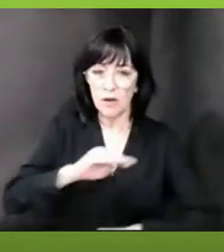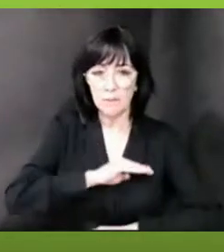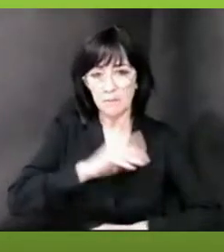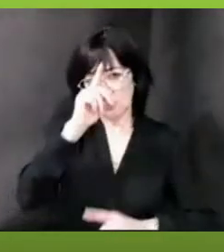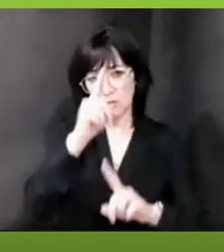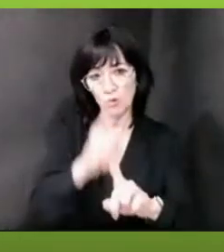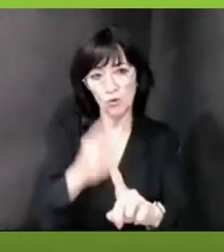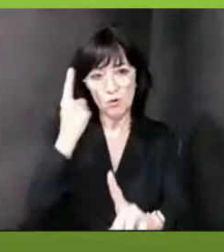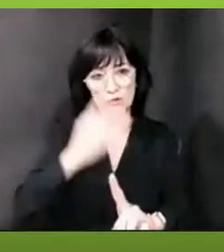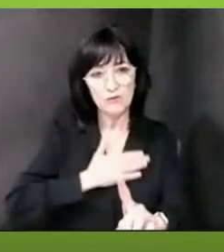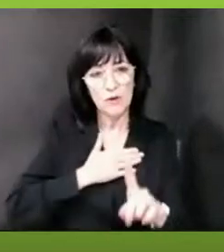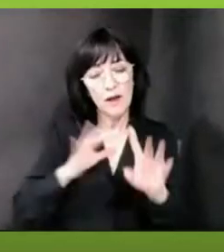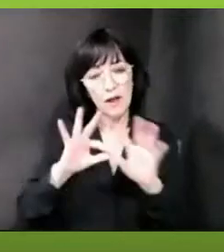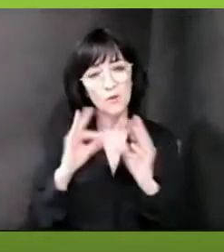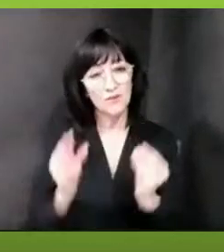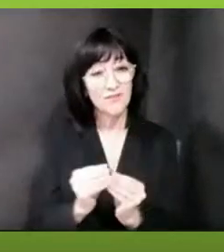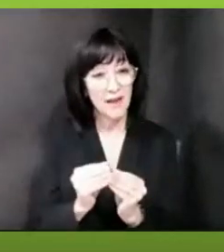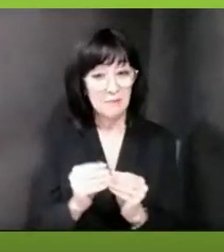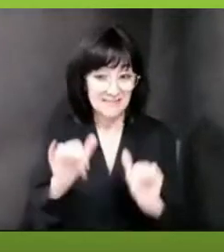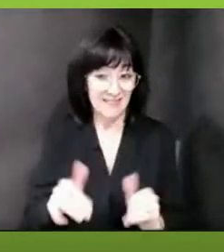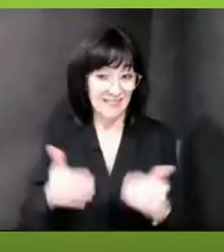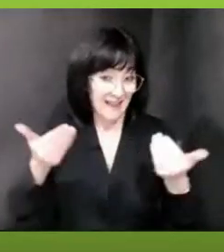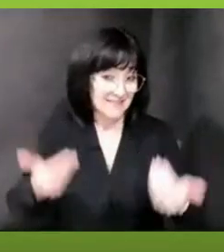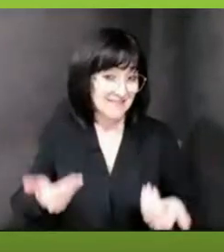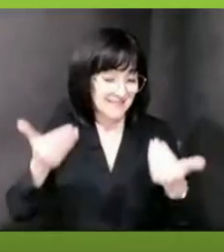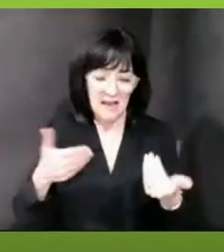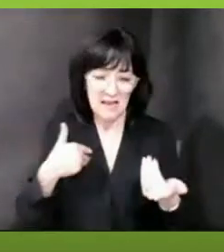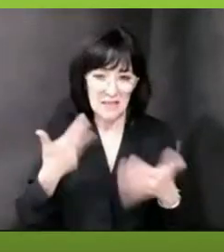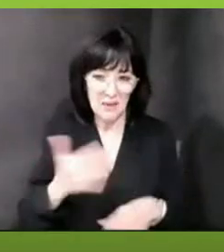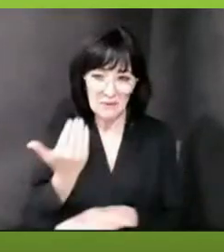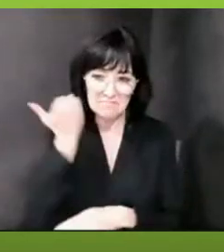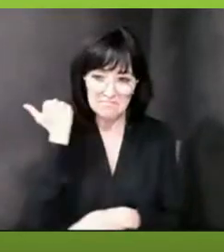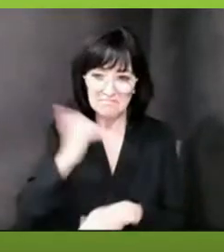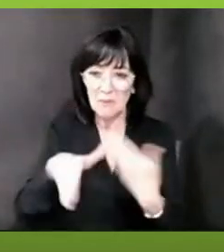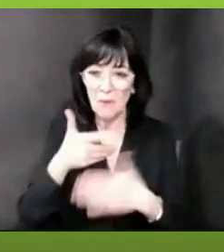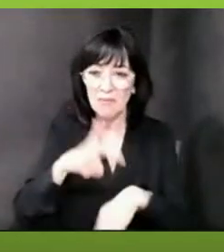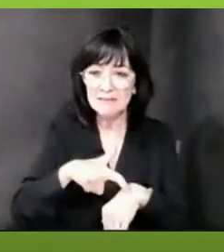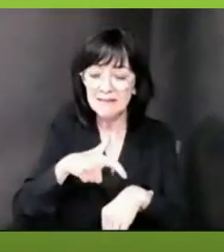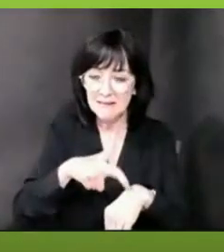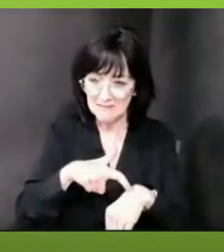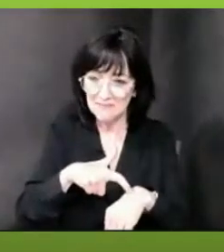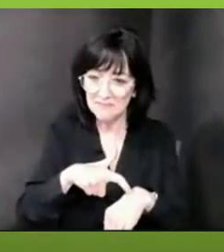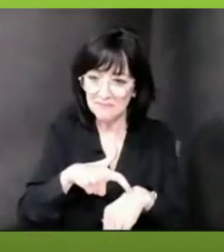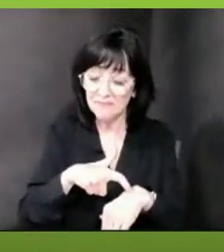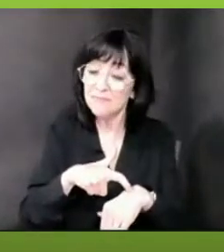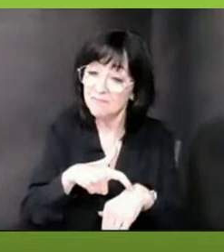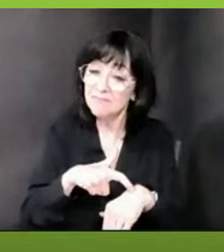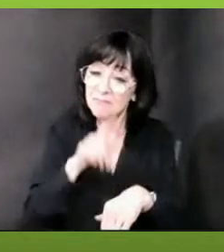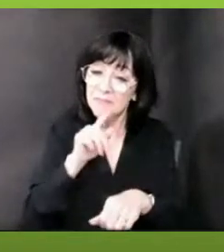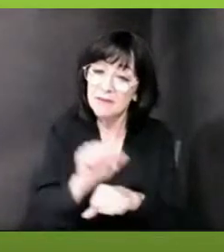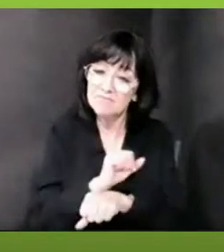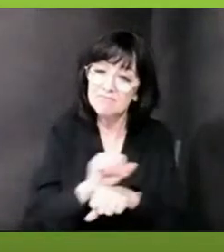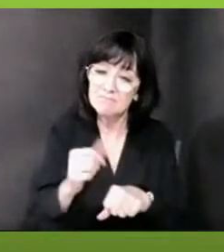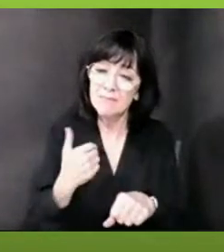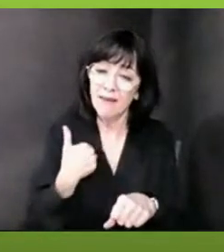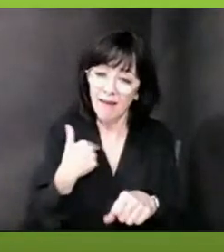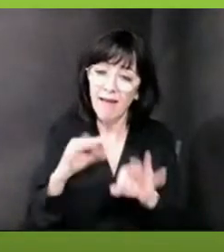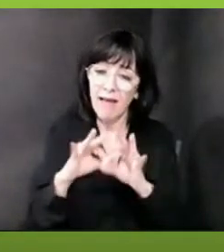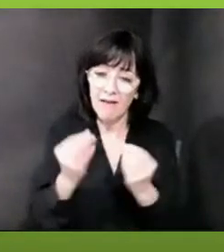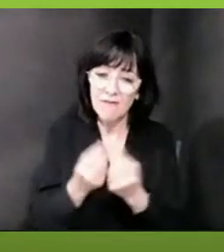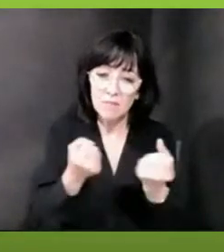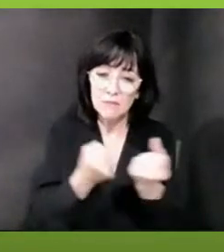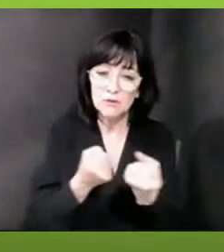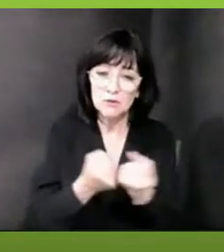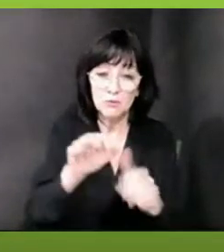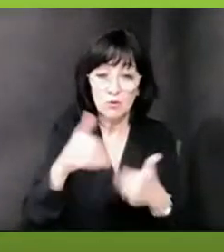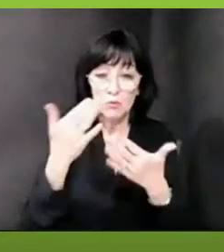So that's us in a nutshell. I don't want to take up too much time, but we do have family support providers in all